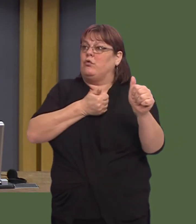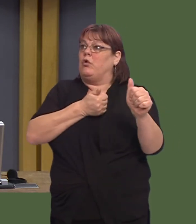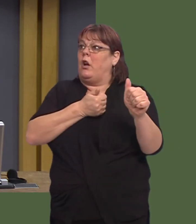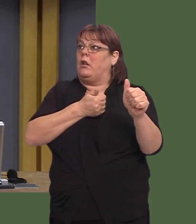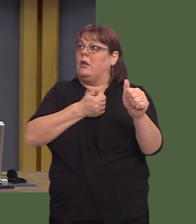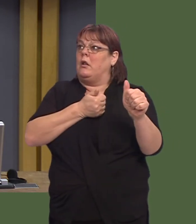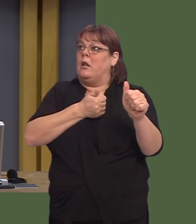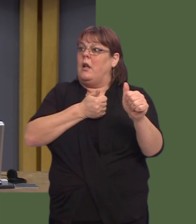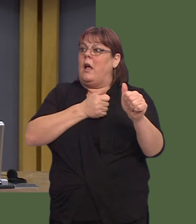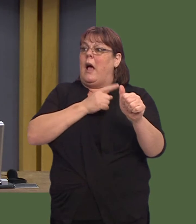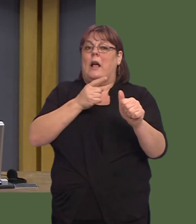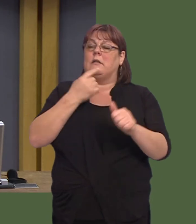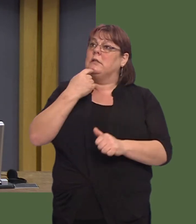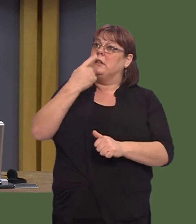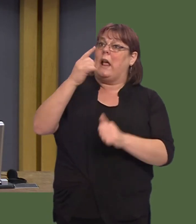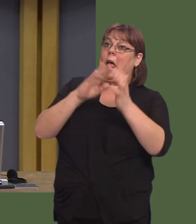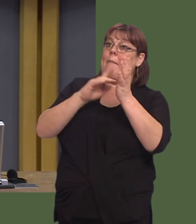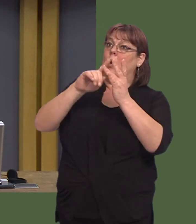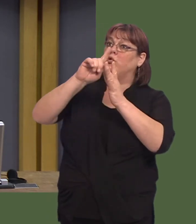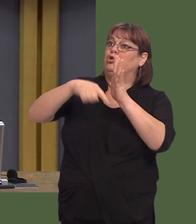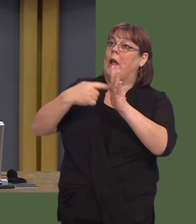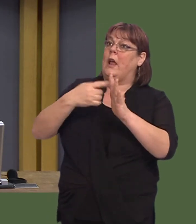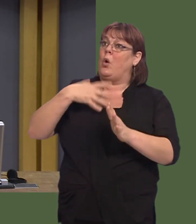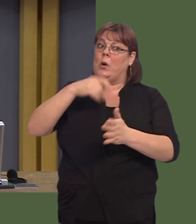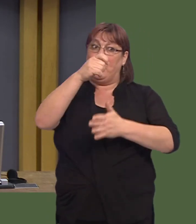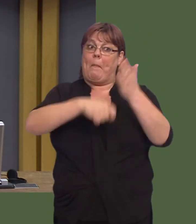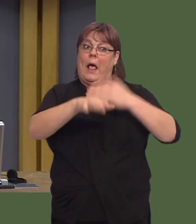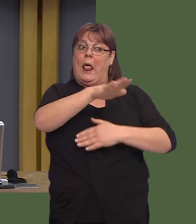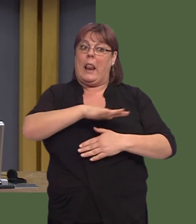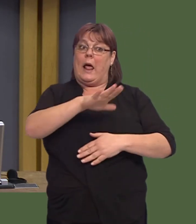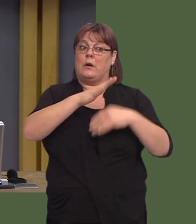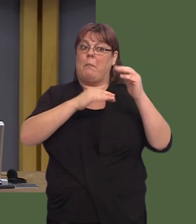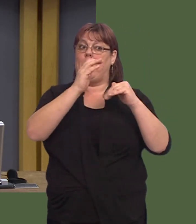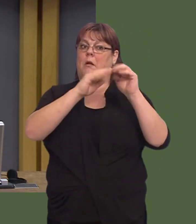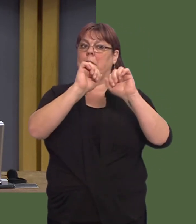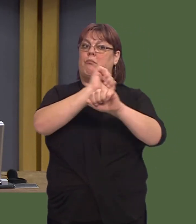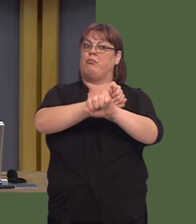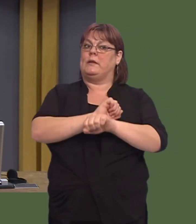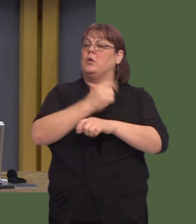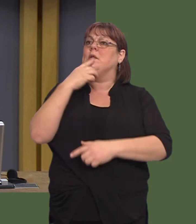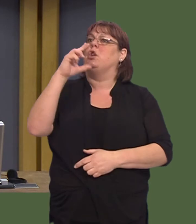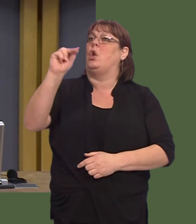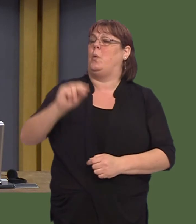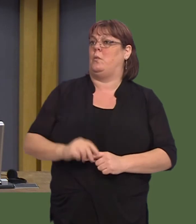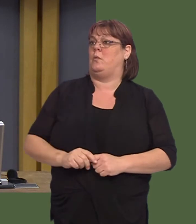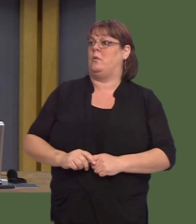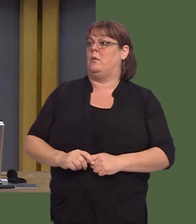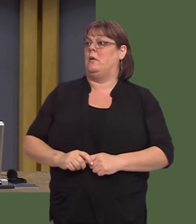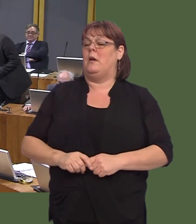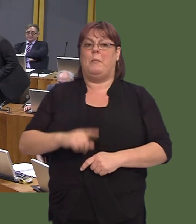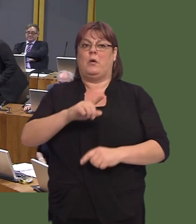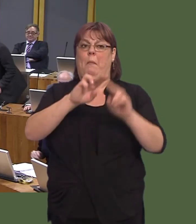for neighbours, which would mean telling the MOJ no when they wish to purchase or lease the land for the development of a prison, which in my books does not come